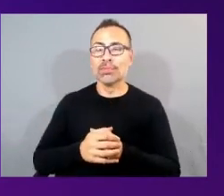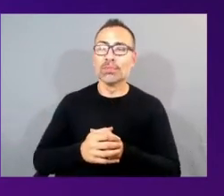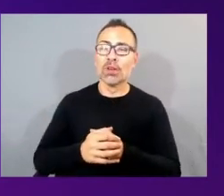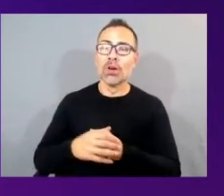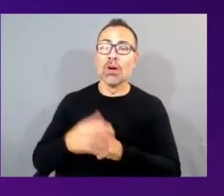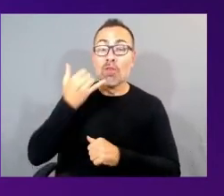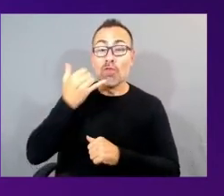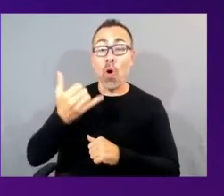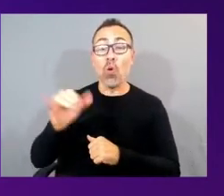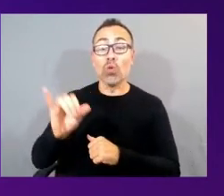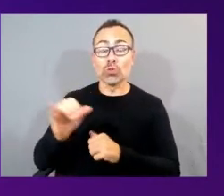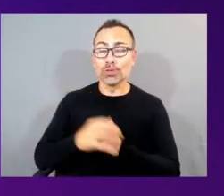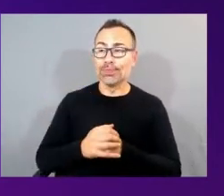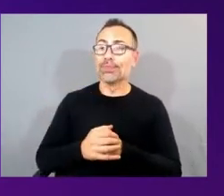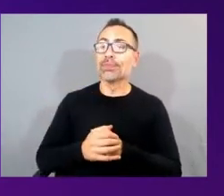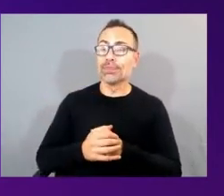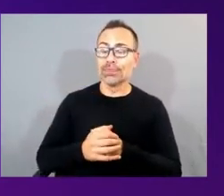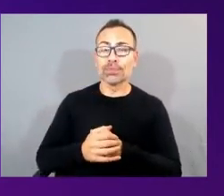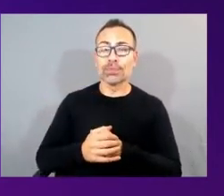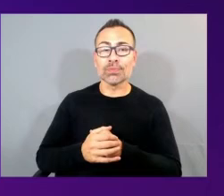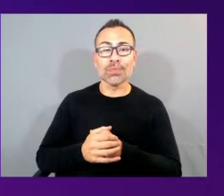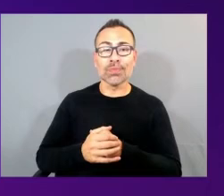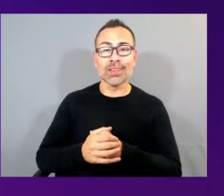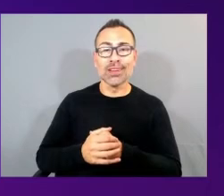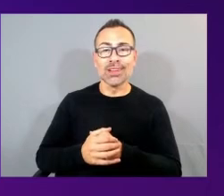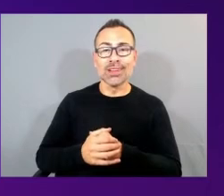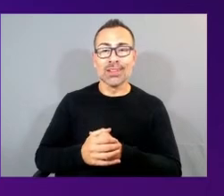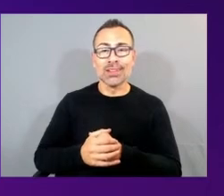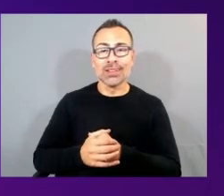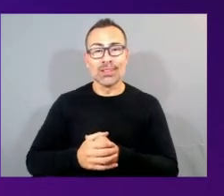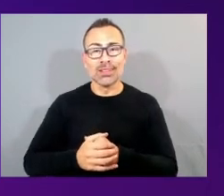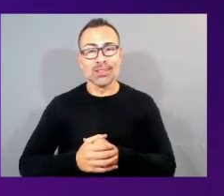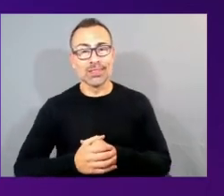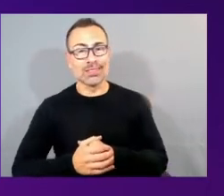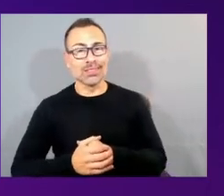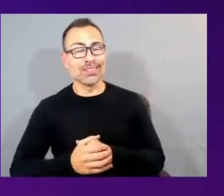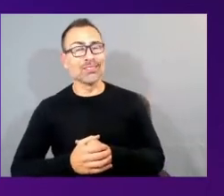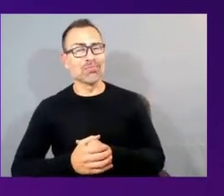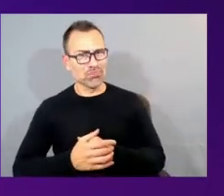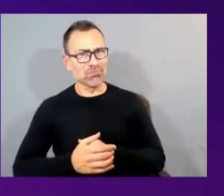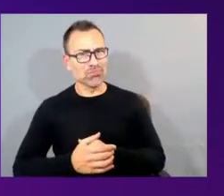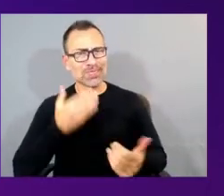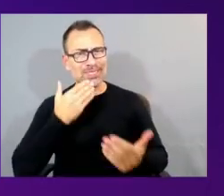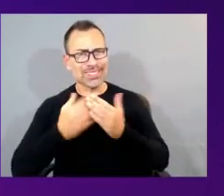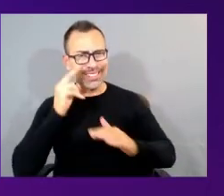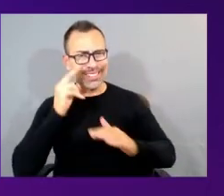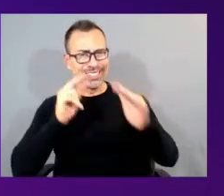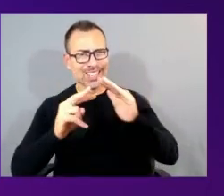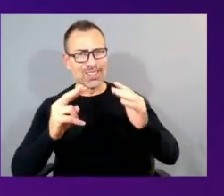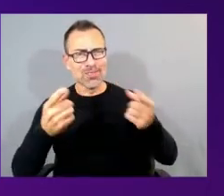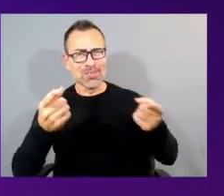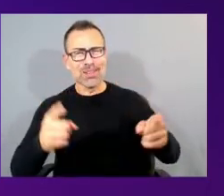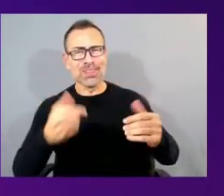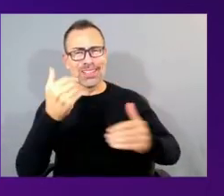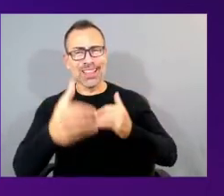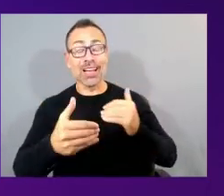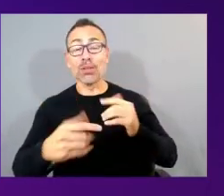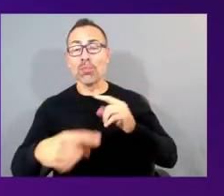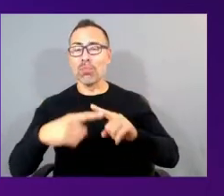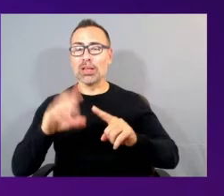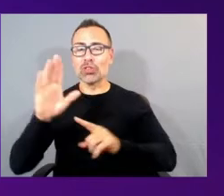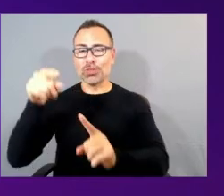Awesome insights on what's coming next, and then a great point on, it's never done. And our